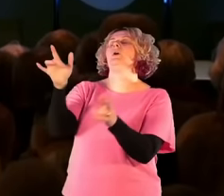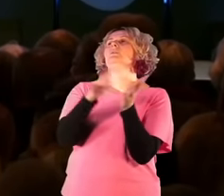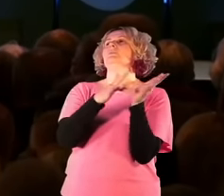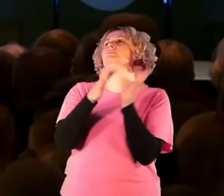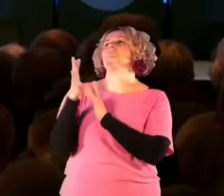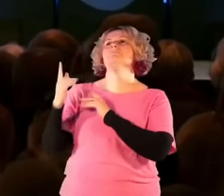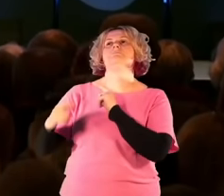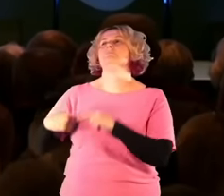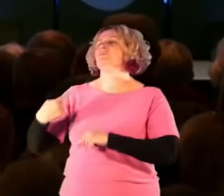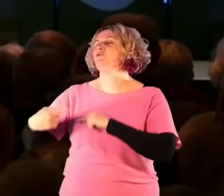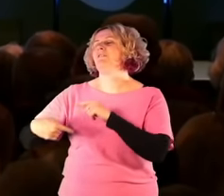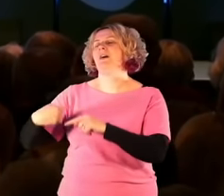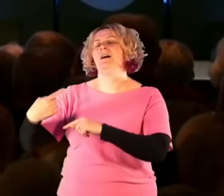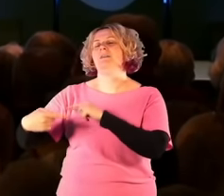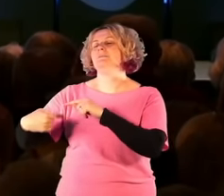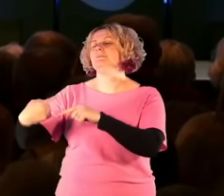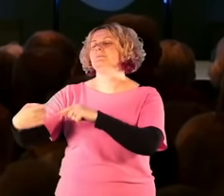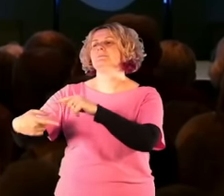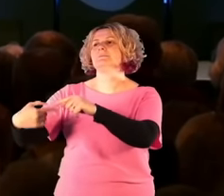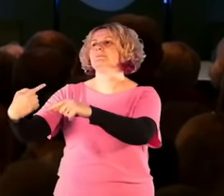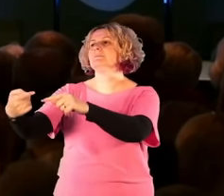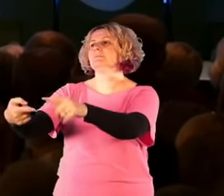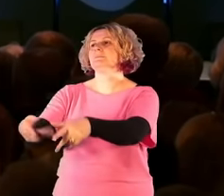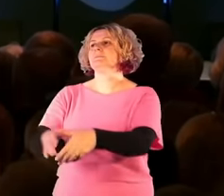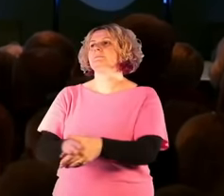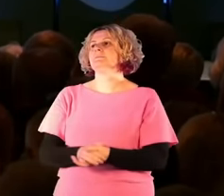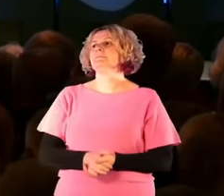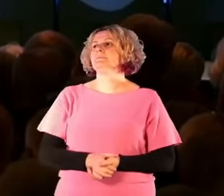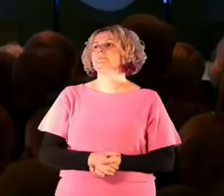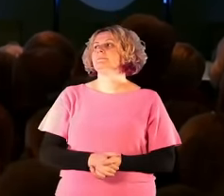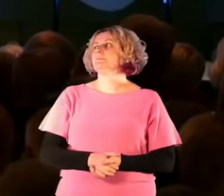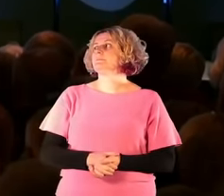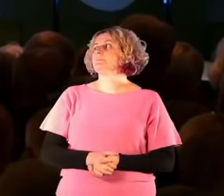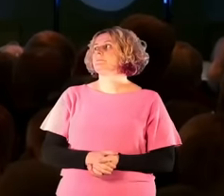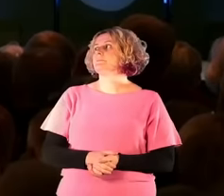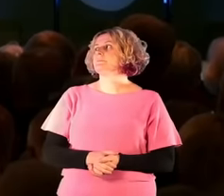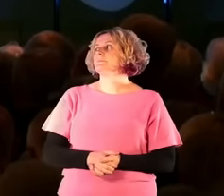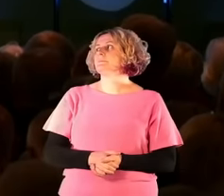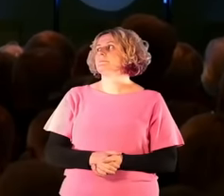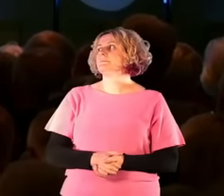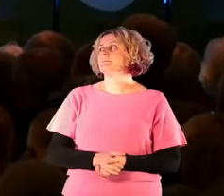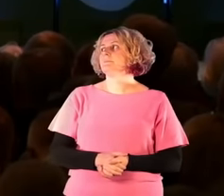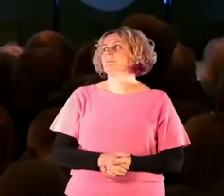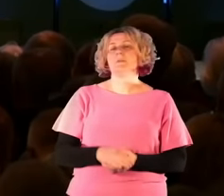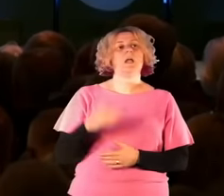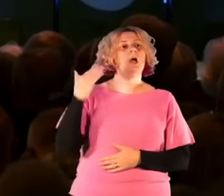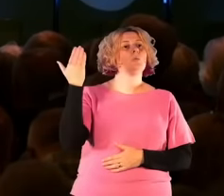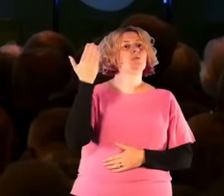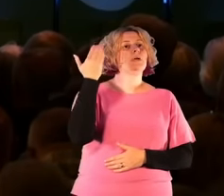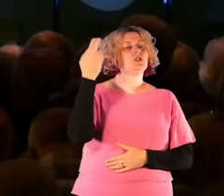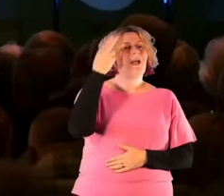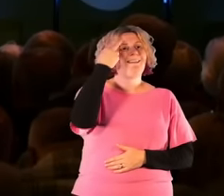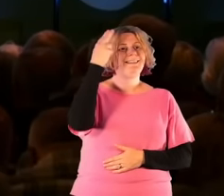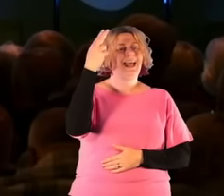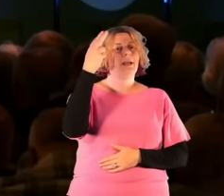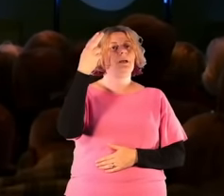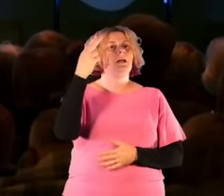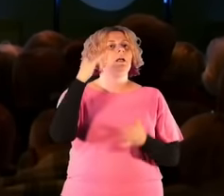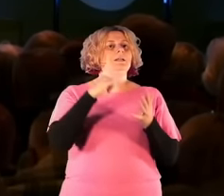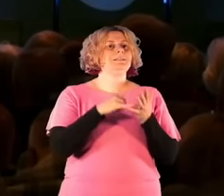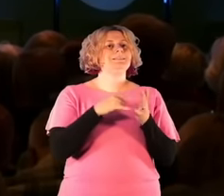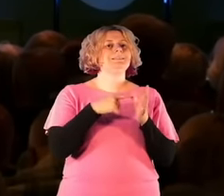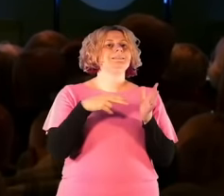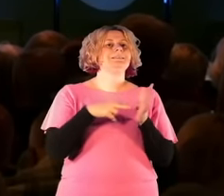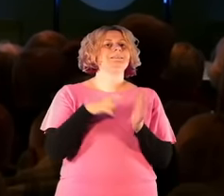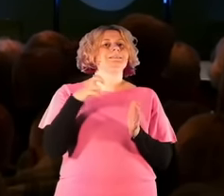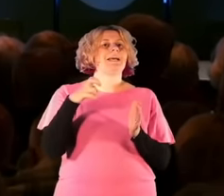ever and ever. One of the great preachers of another century was William Sangster, up in London, Methodist